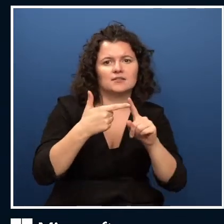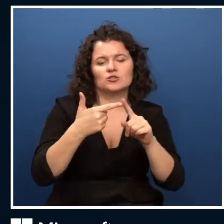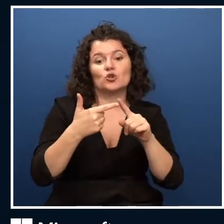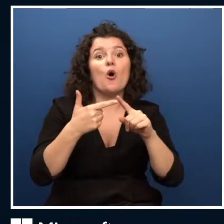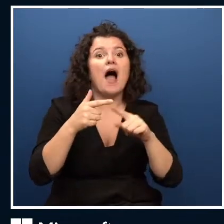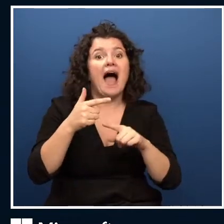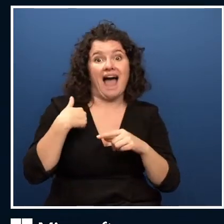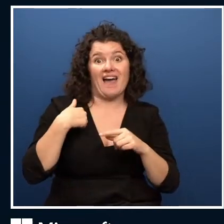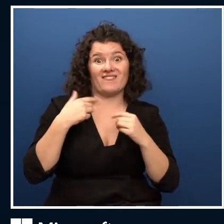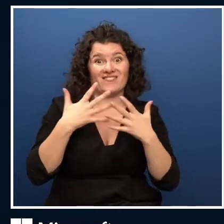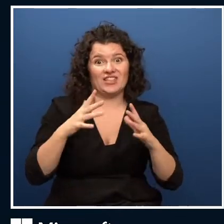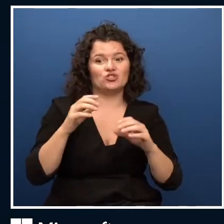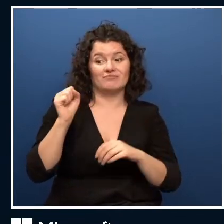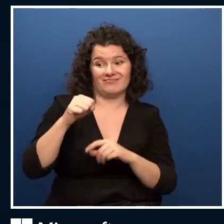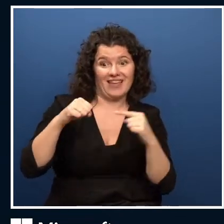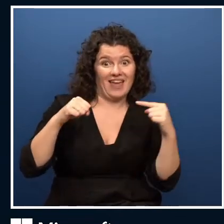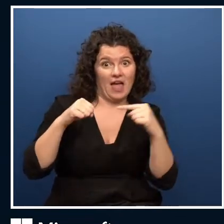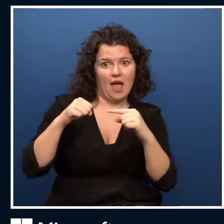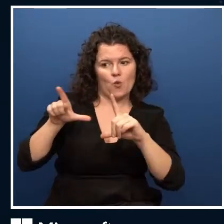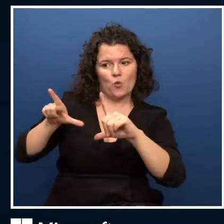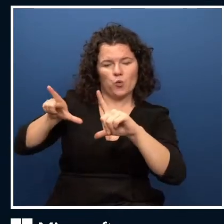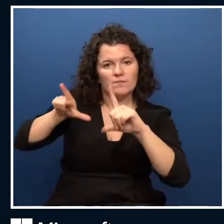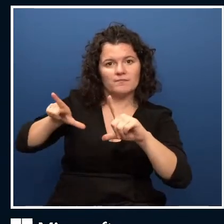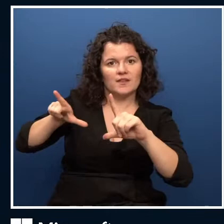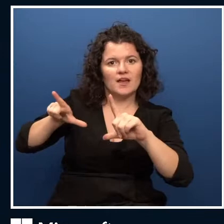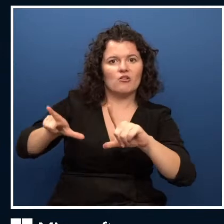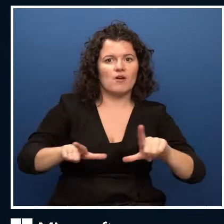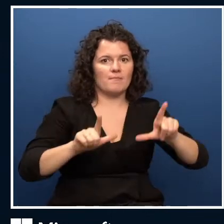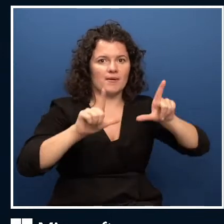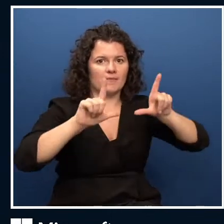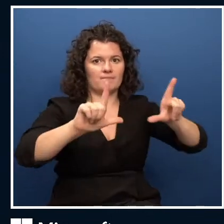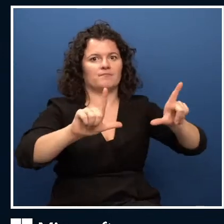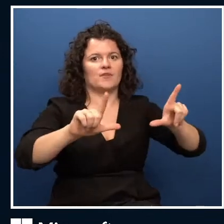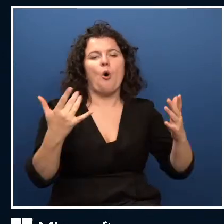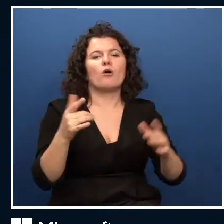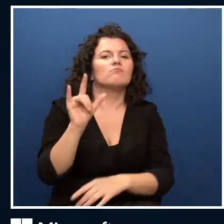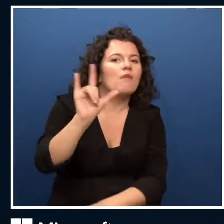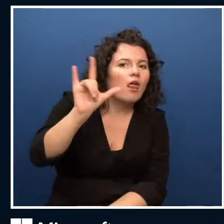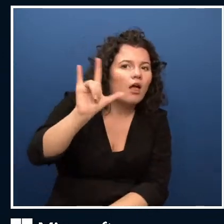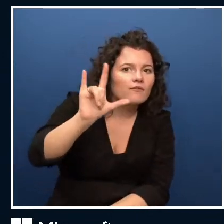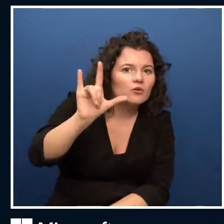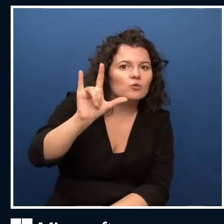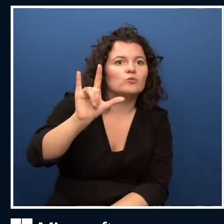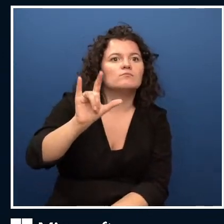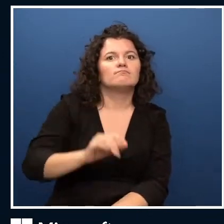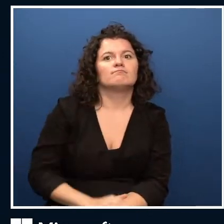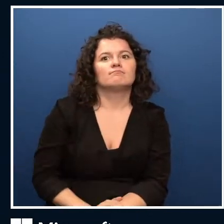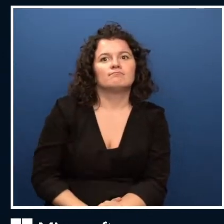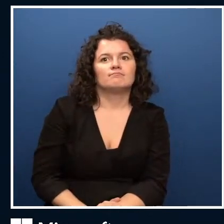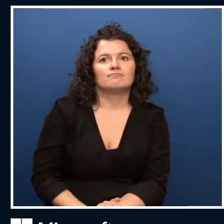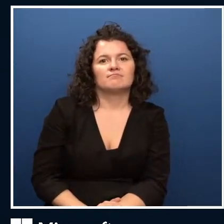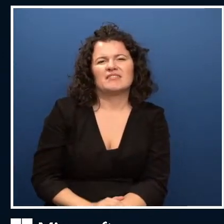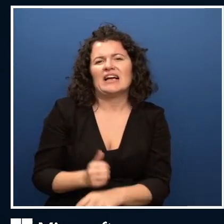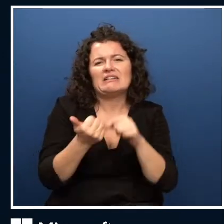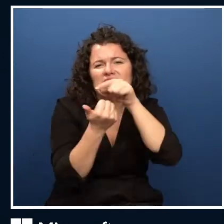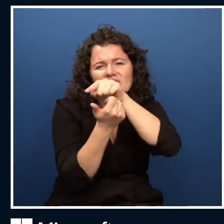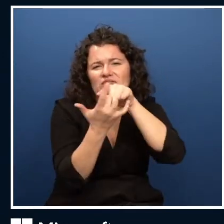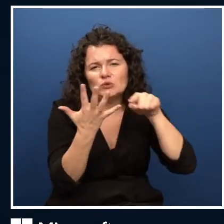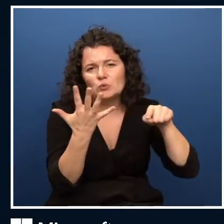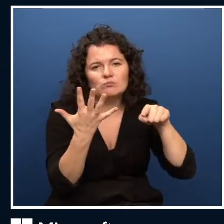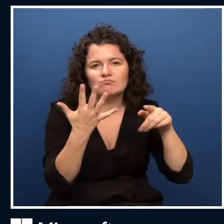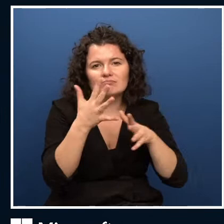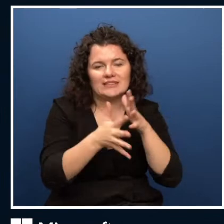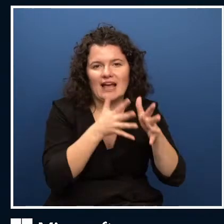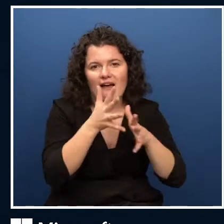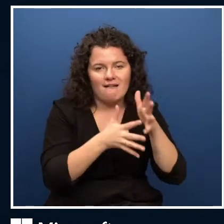them as hello, I love you, or other phrases like that. Yeah. That's cool.